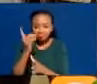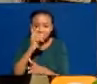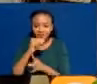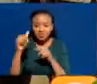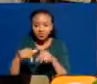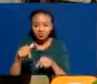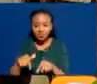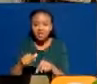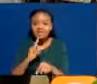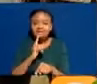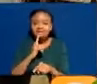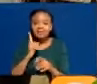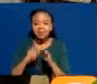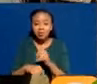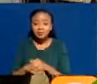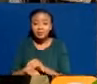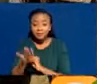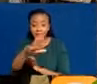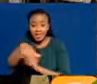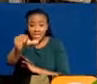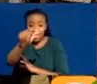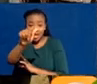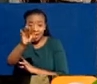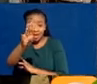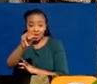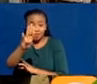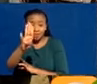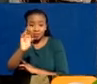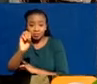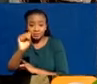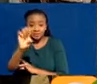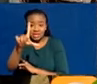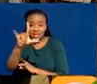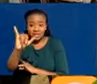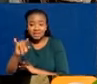Malonza. The Ambosseli ecosystem has also lost